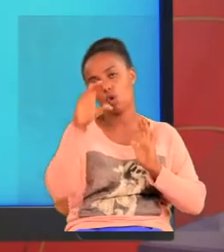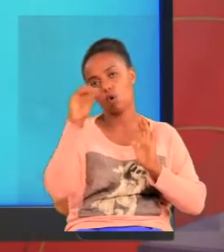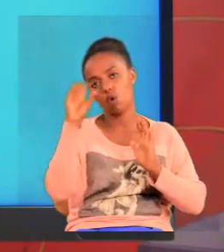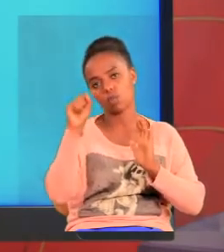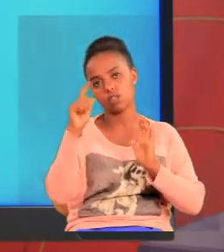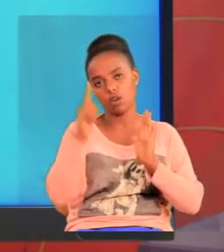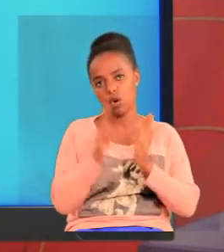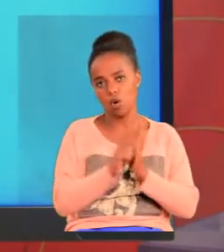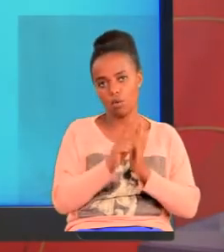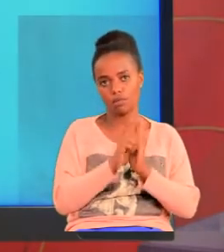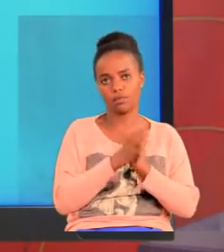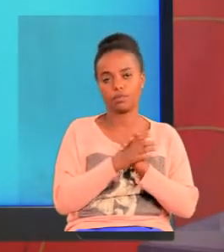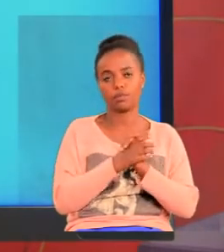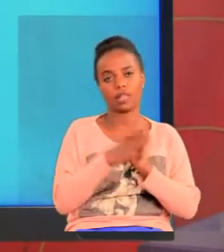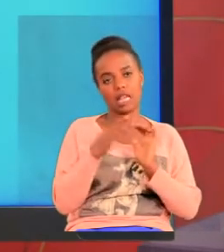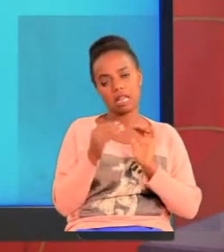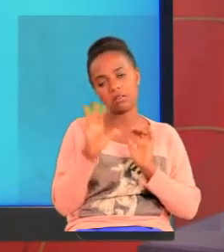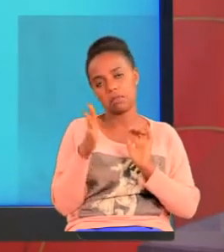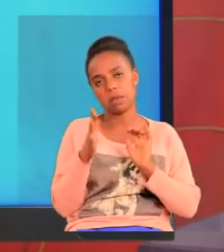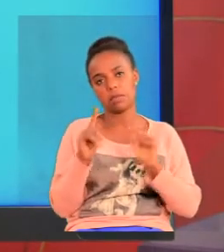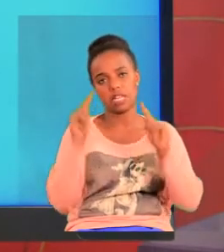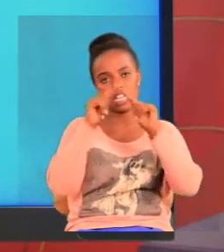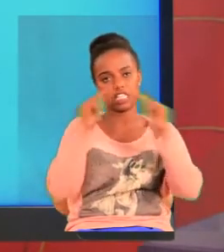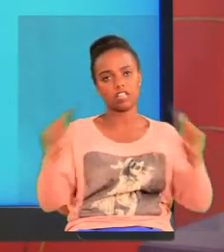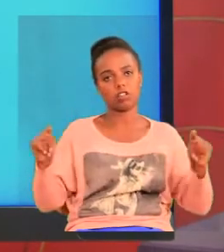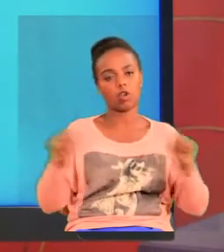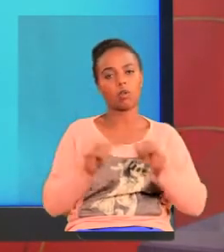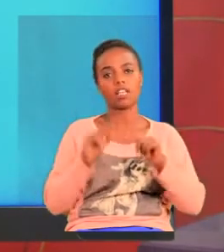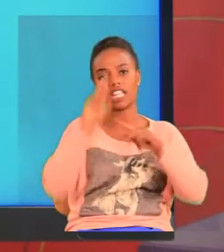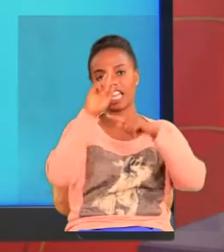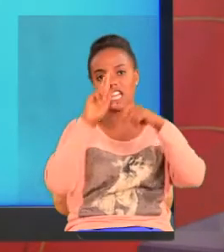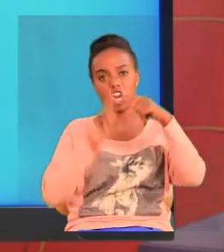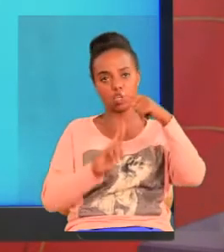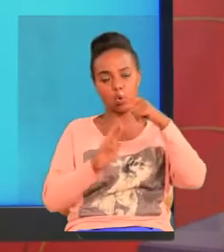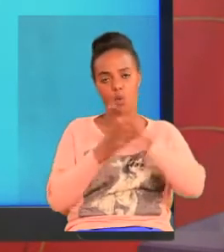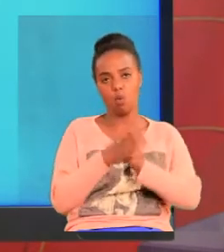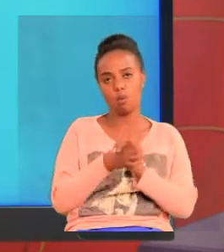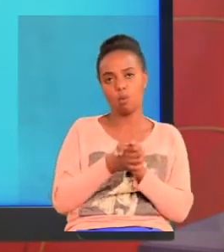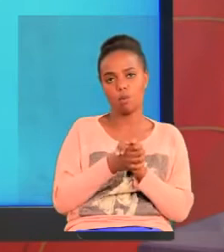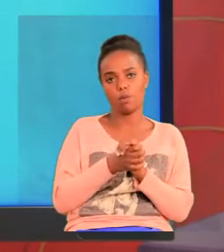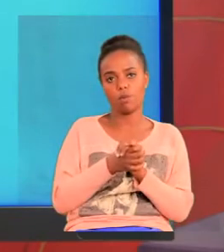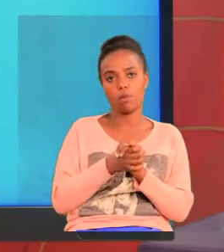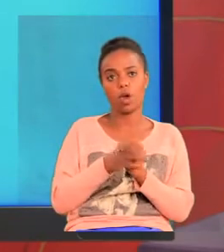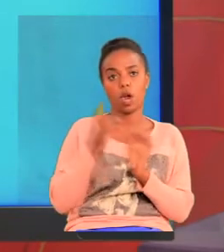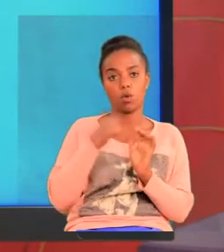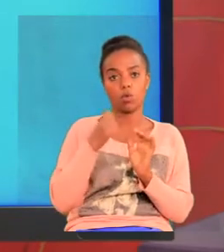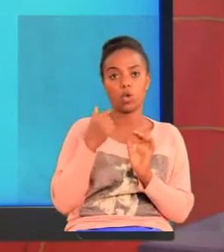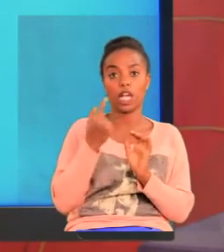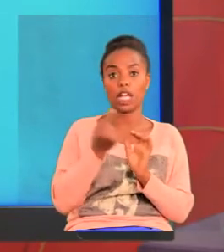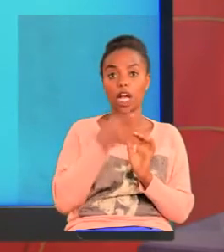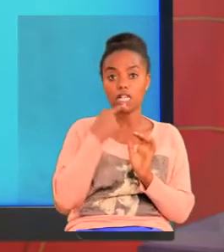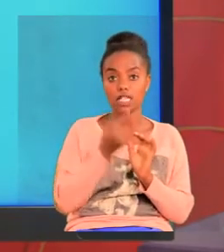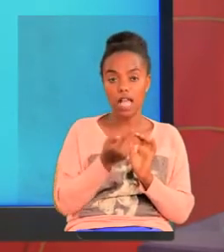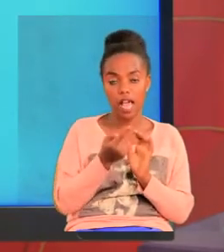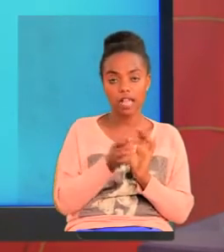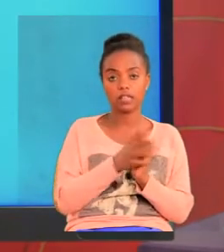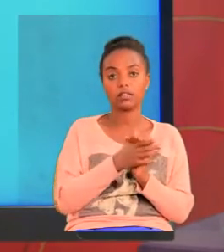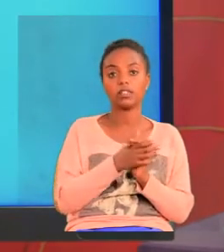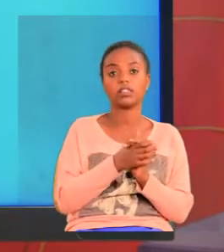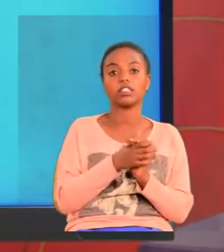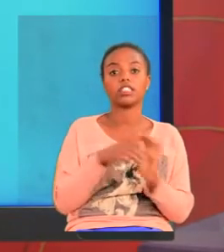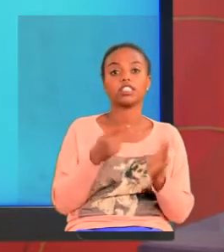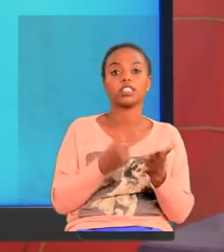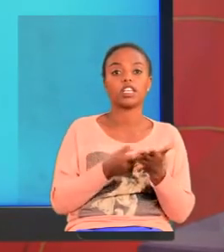law, and maybe trigonometric ratios. And we have also said